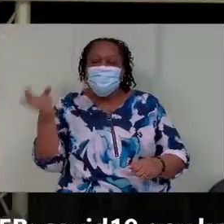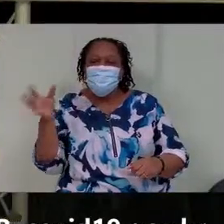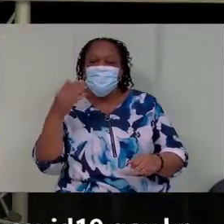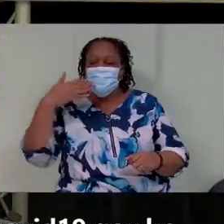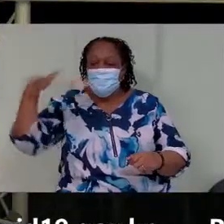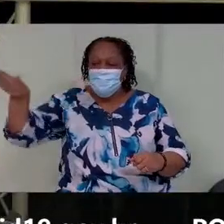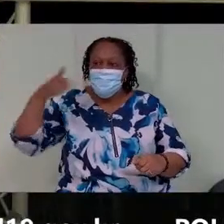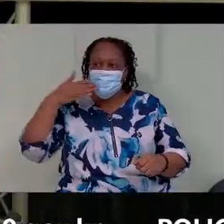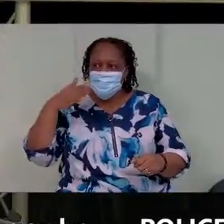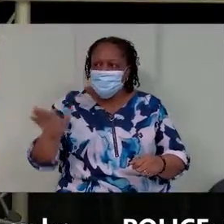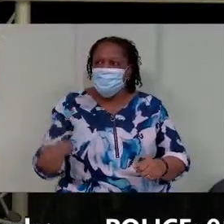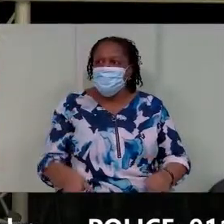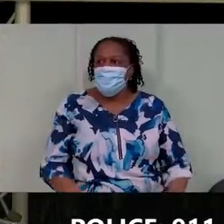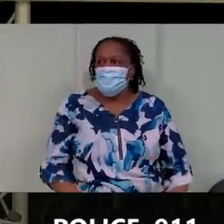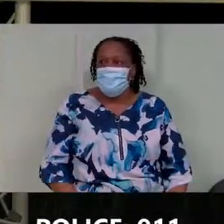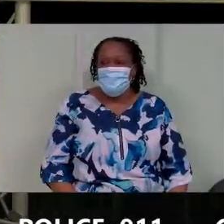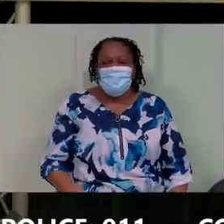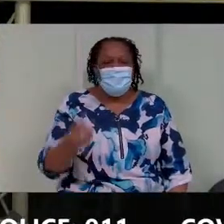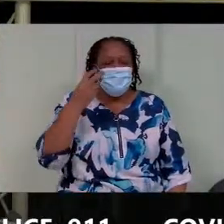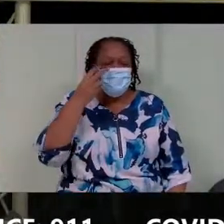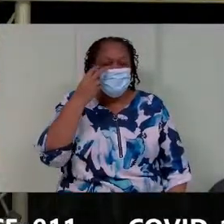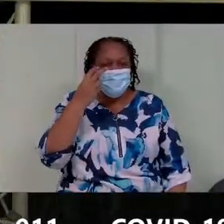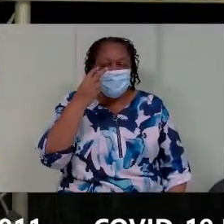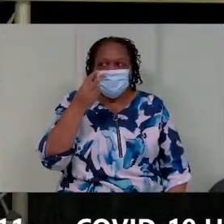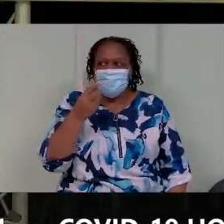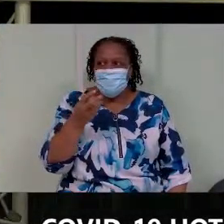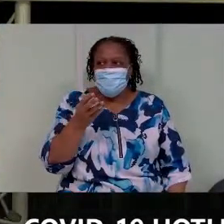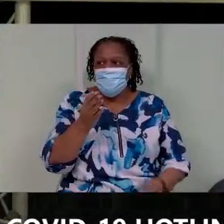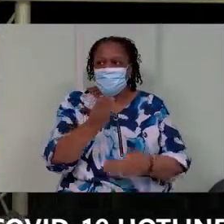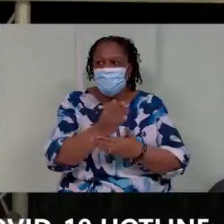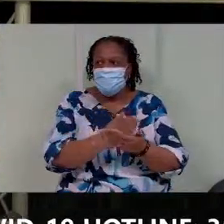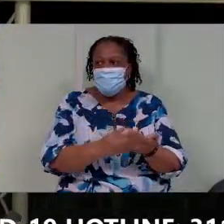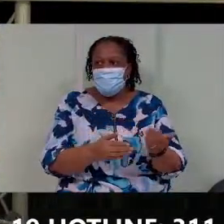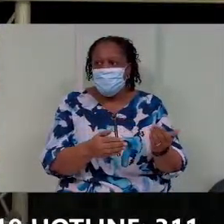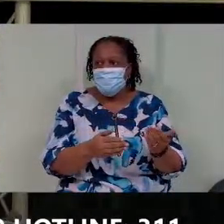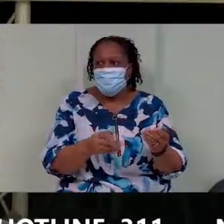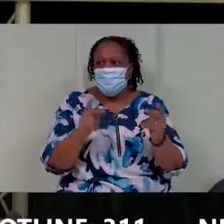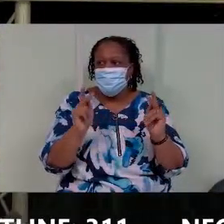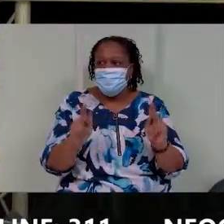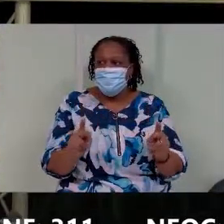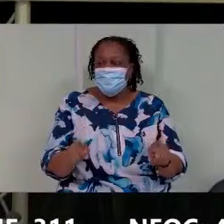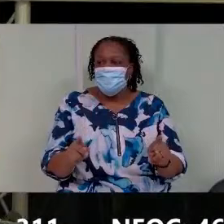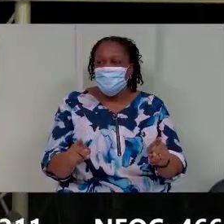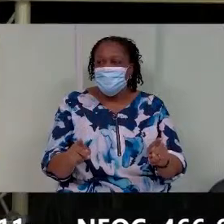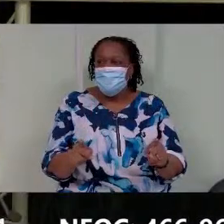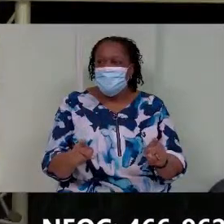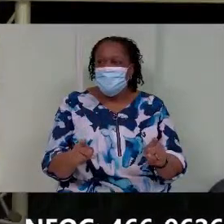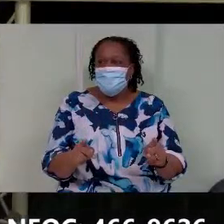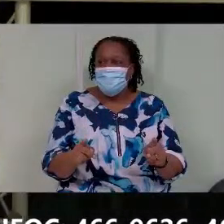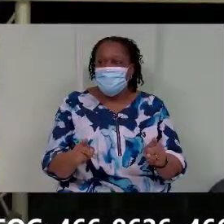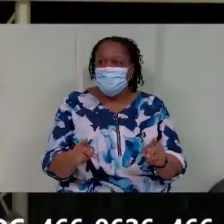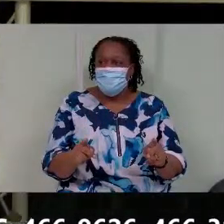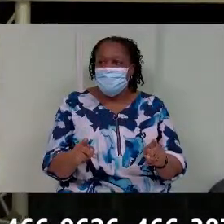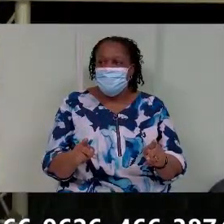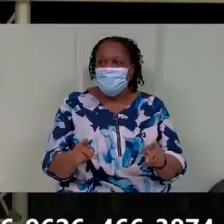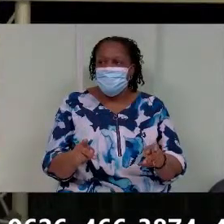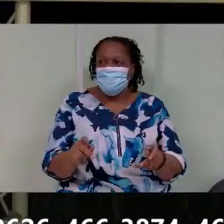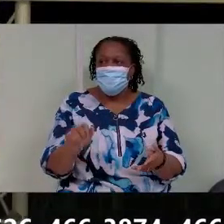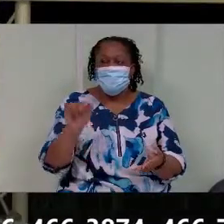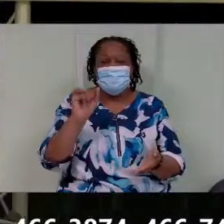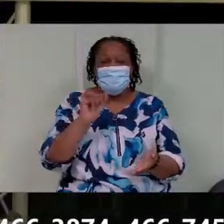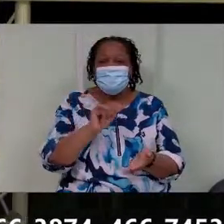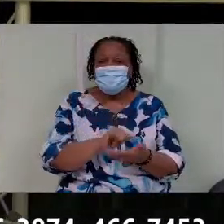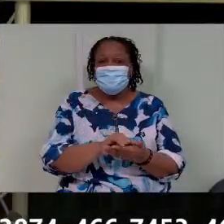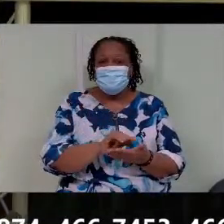seen masks being sold with valves to protect against COVID-19, but that is thought not to be good, and